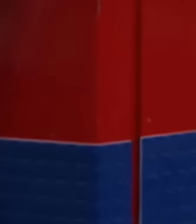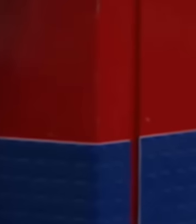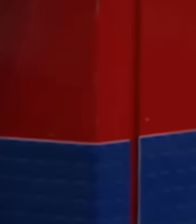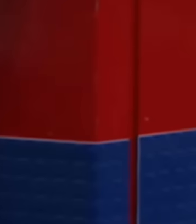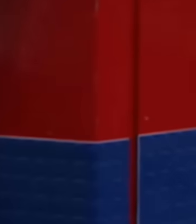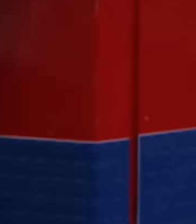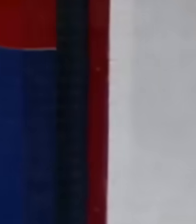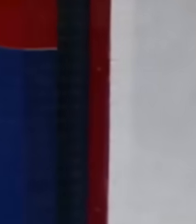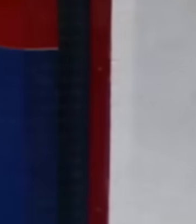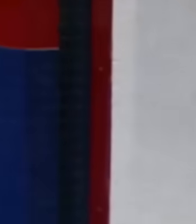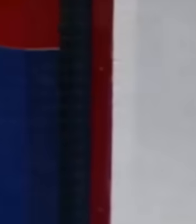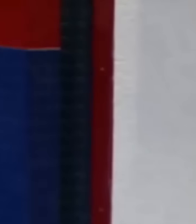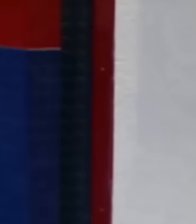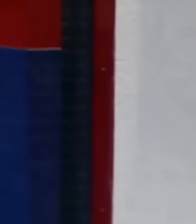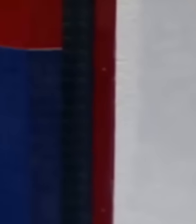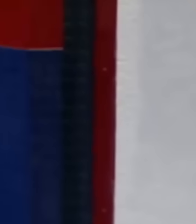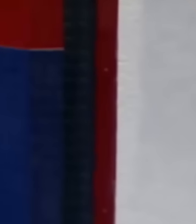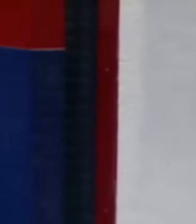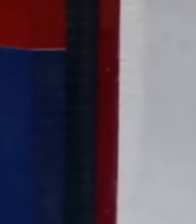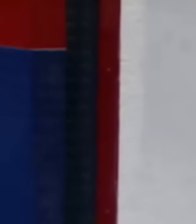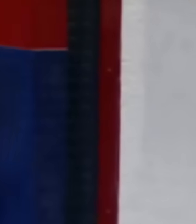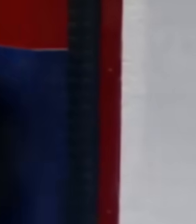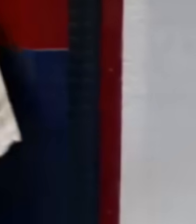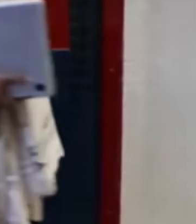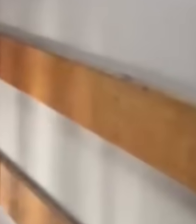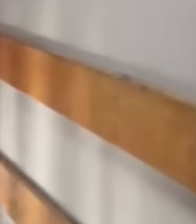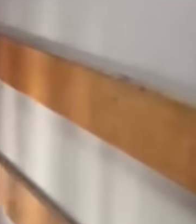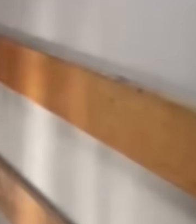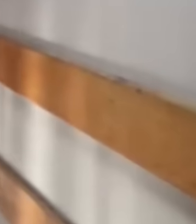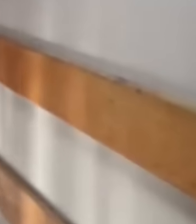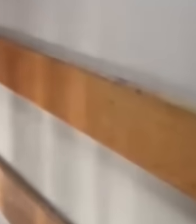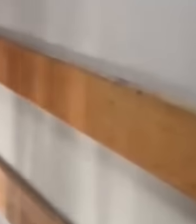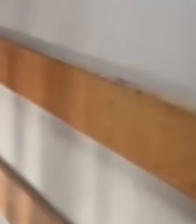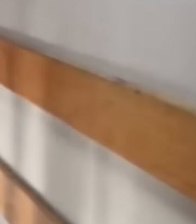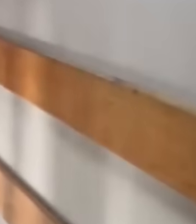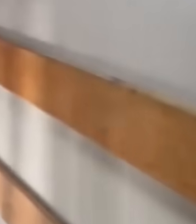They don't chase the spotlight, but every single day, they shine.